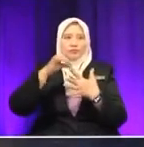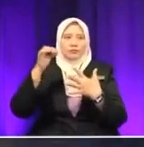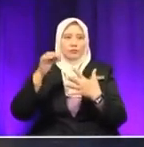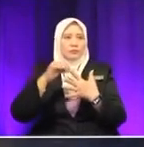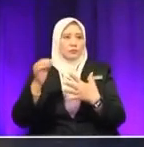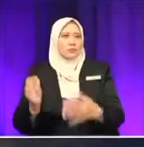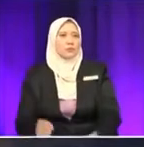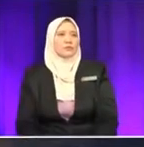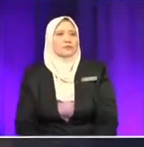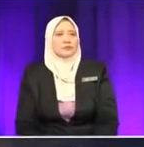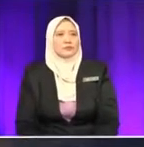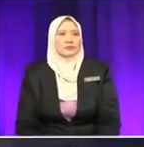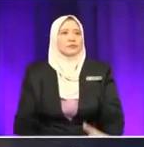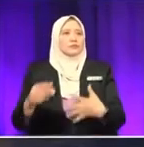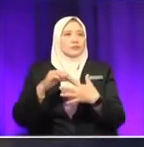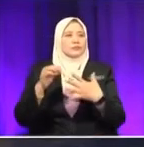just now, Faisal?